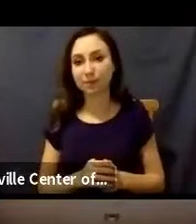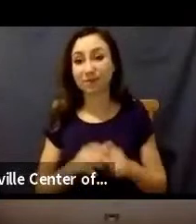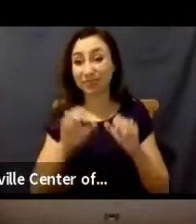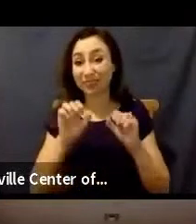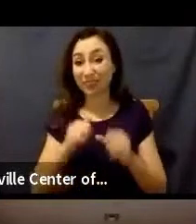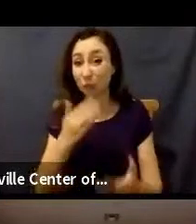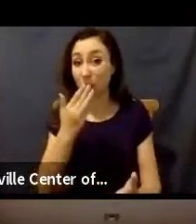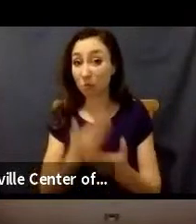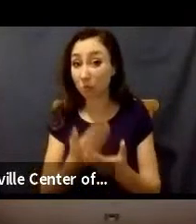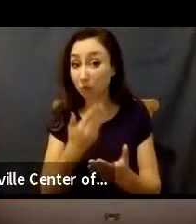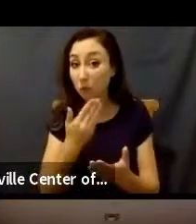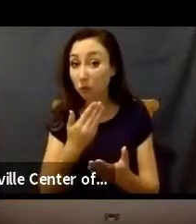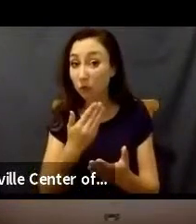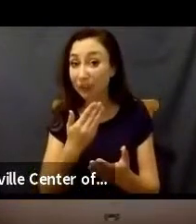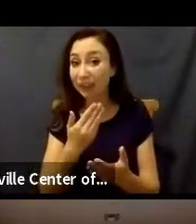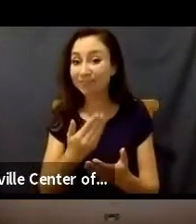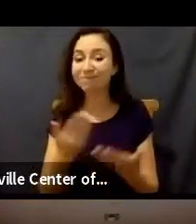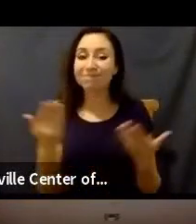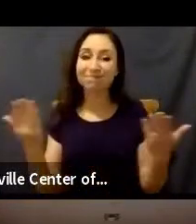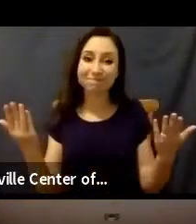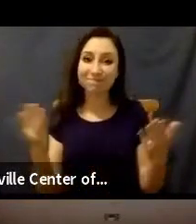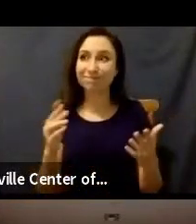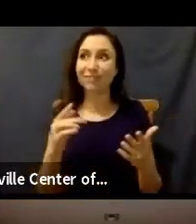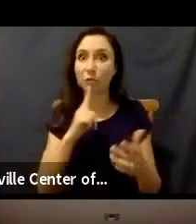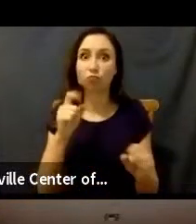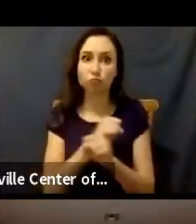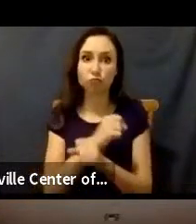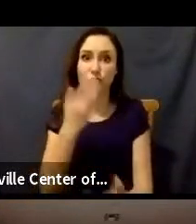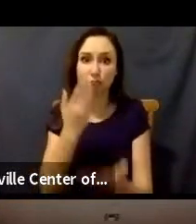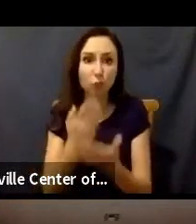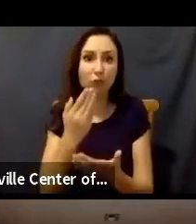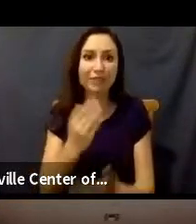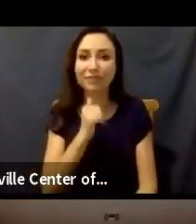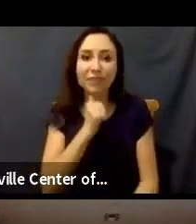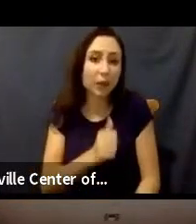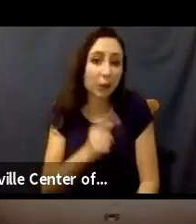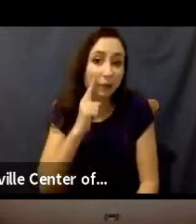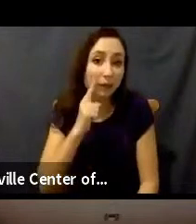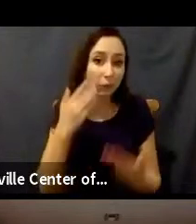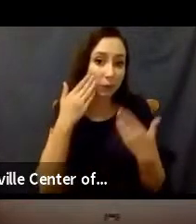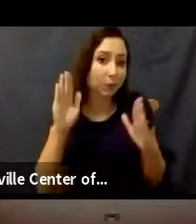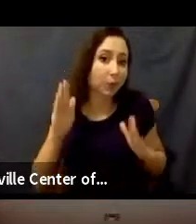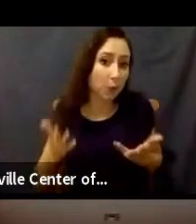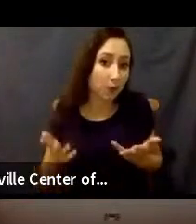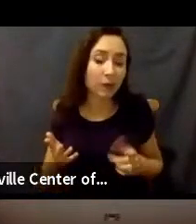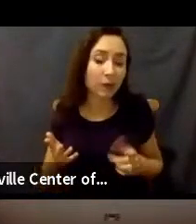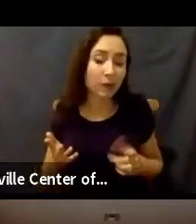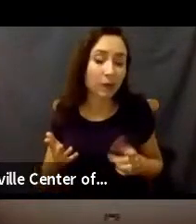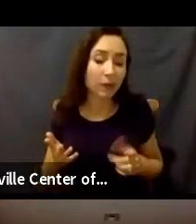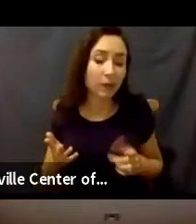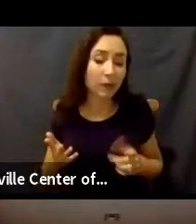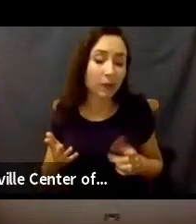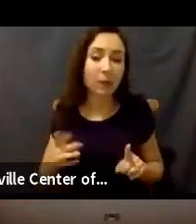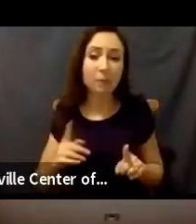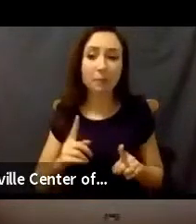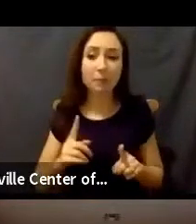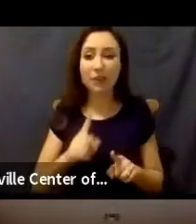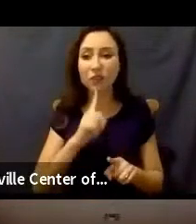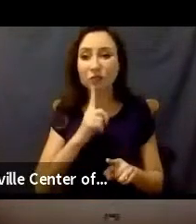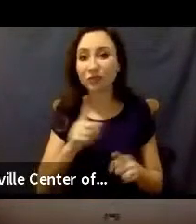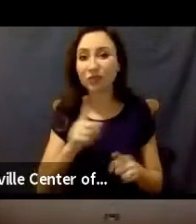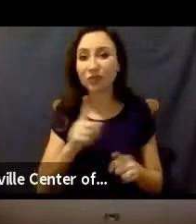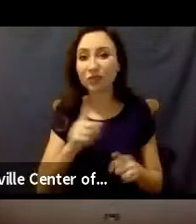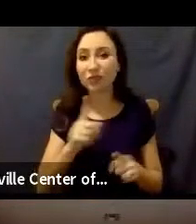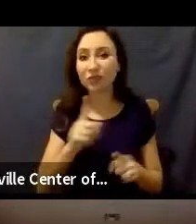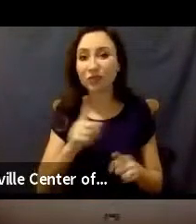Can we prove that beyond a shadow of doubt? I don't think so. I don't know. But has it really hurt to